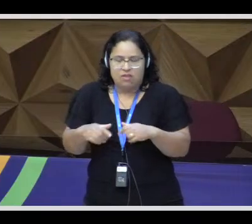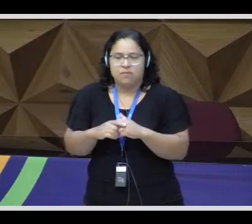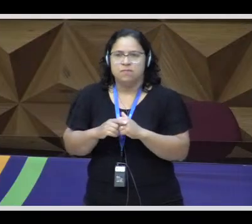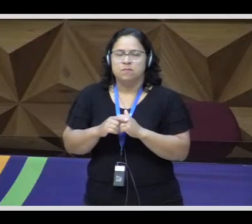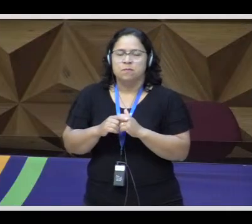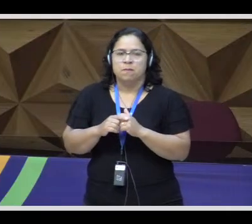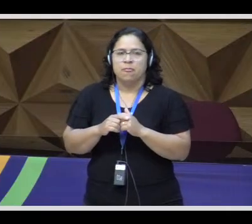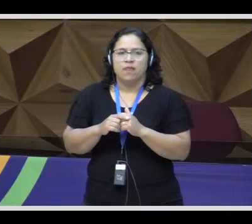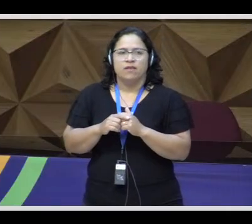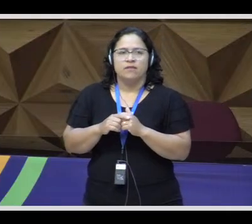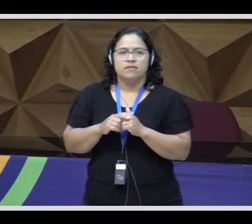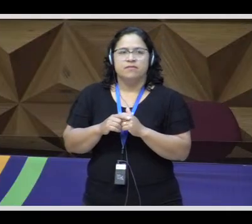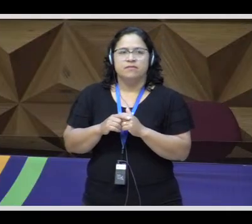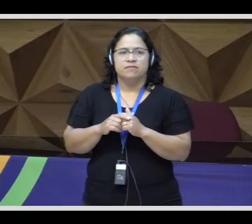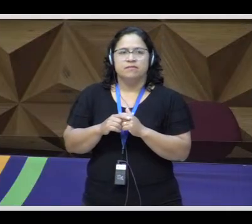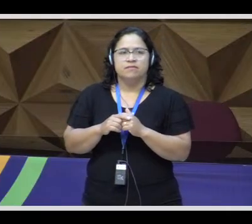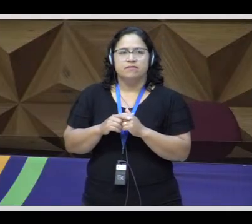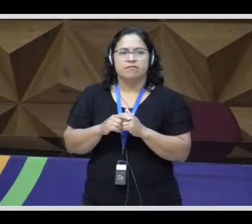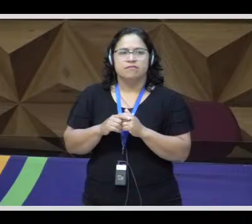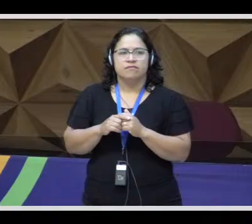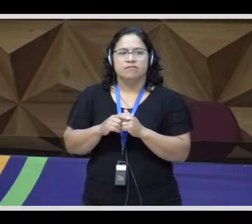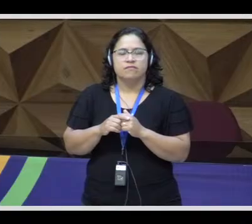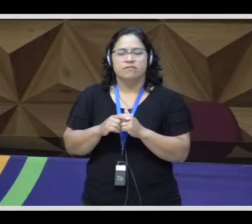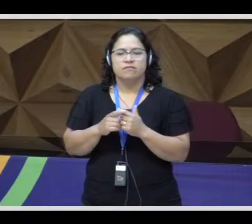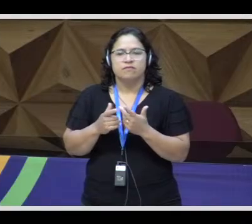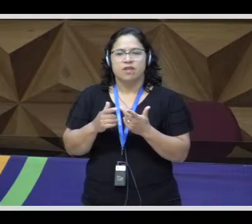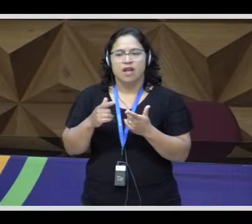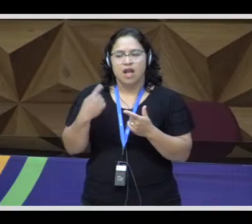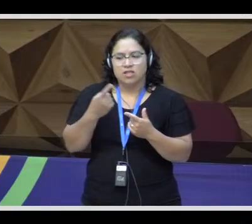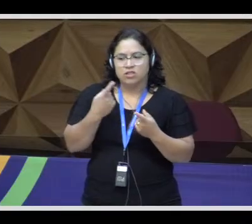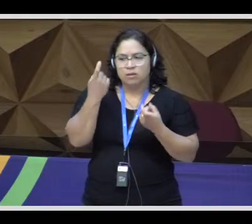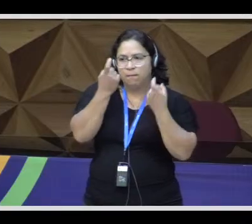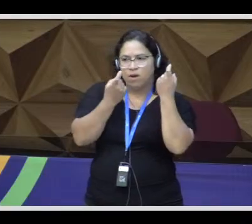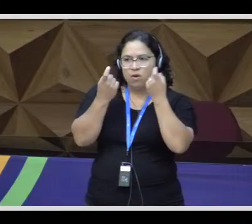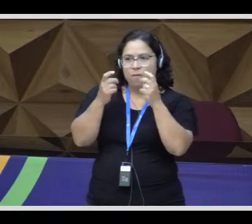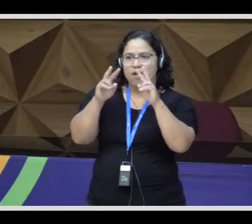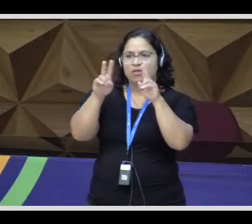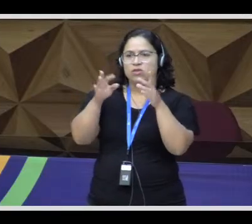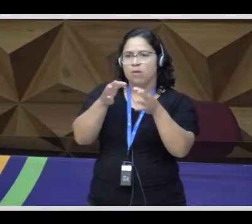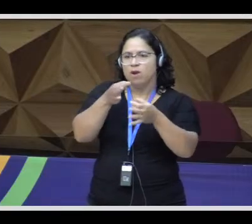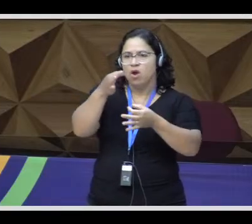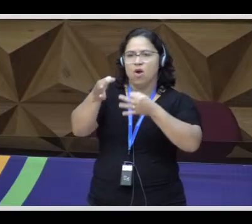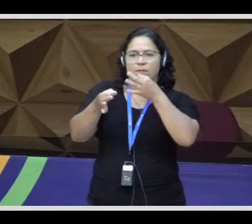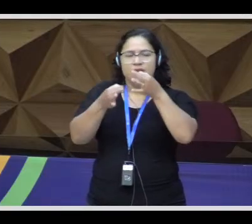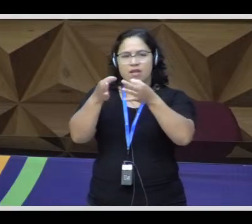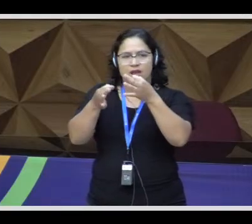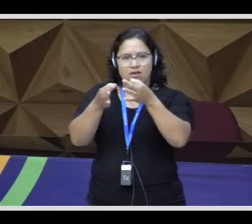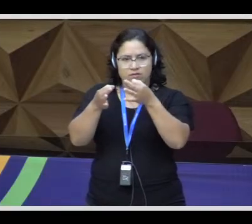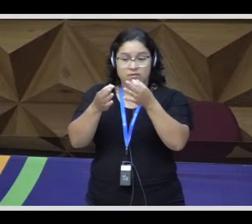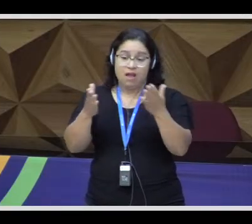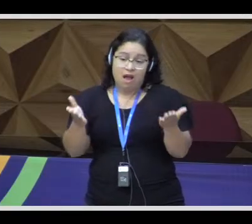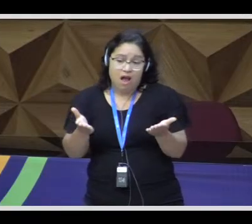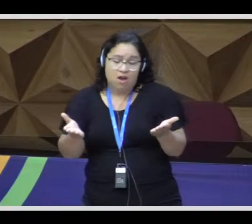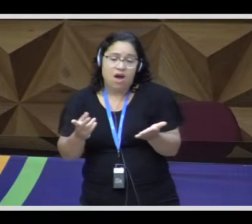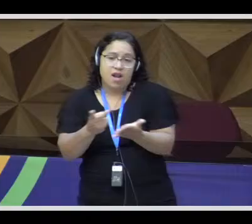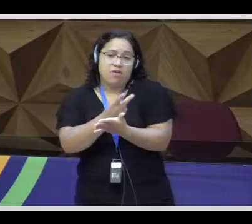where we have to, be worried about our opinions. And this is happening right now. In the US, this